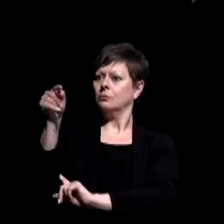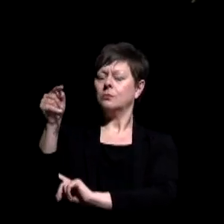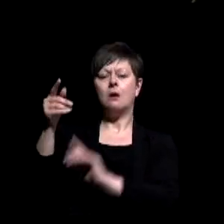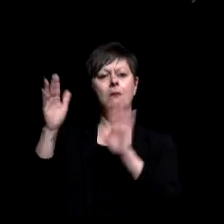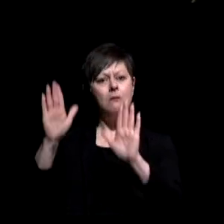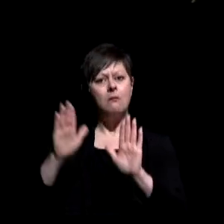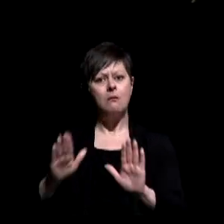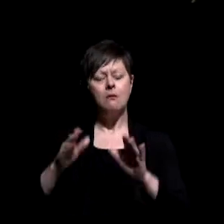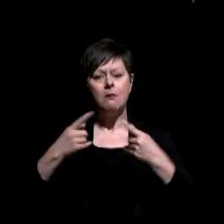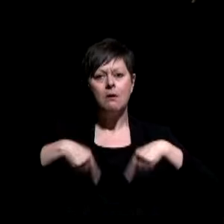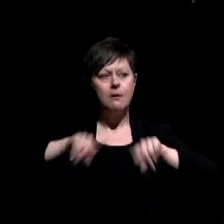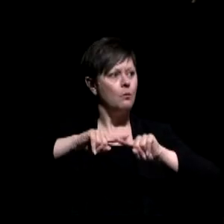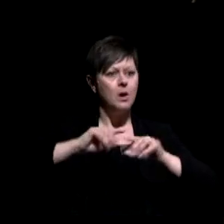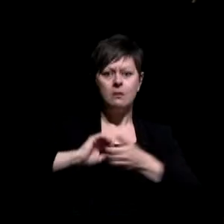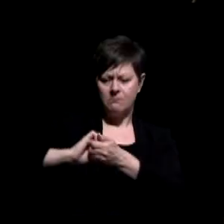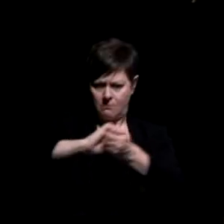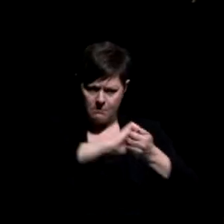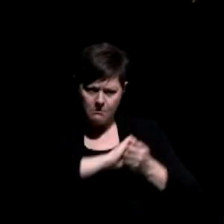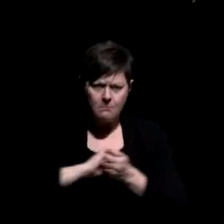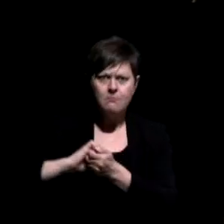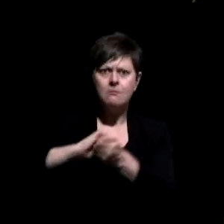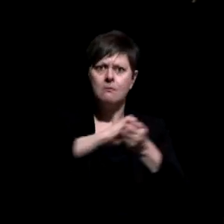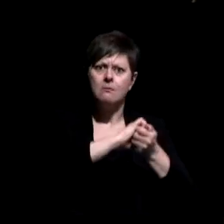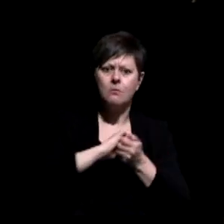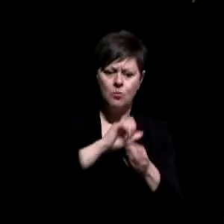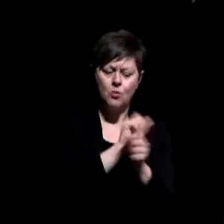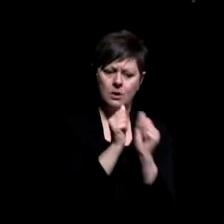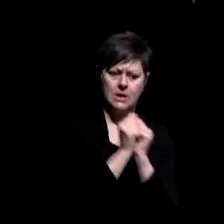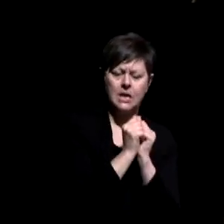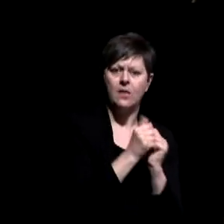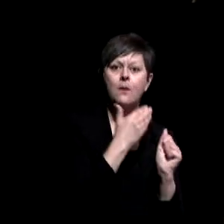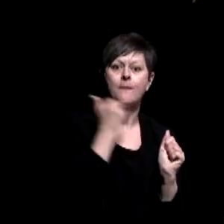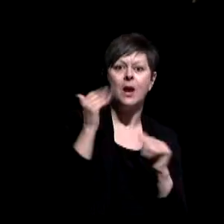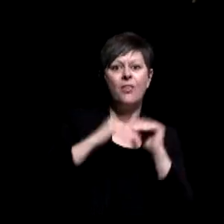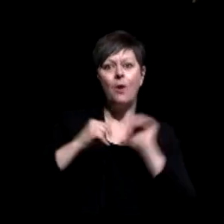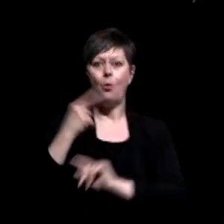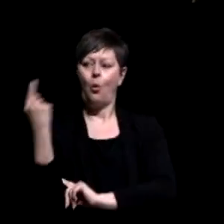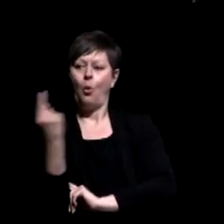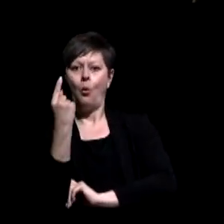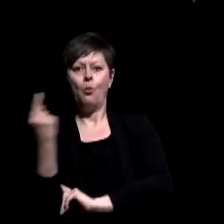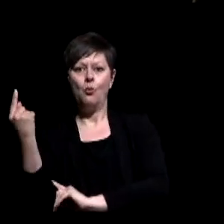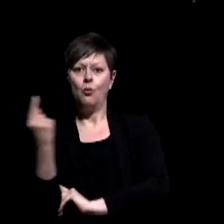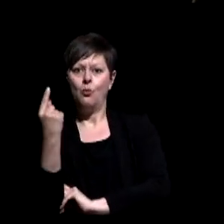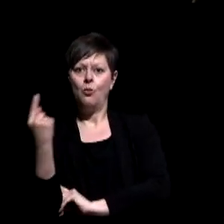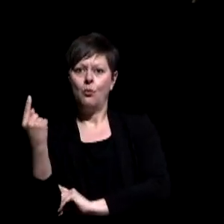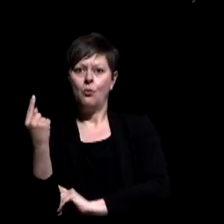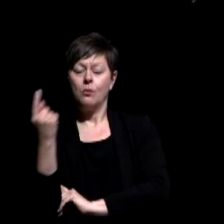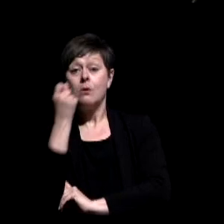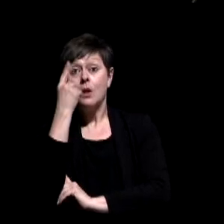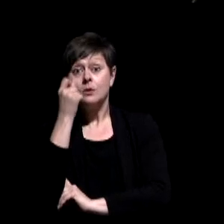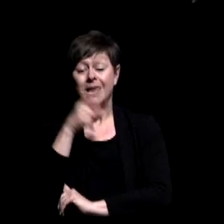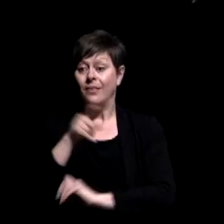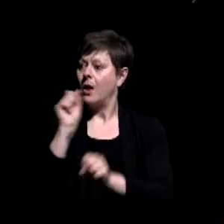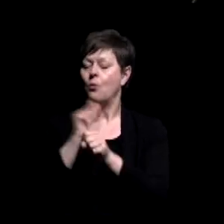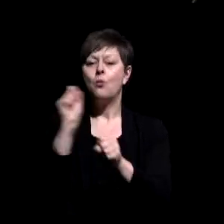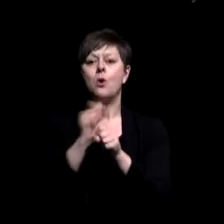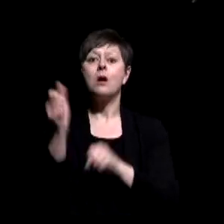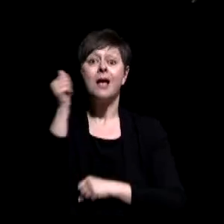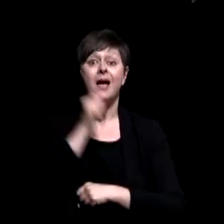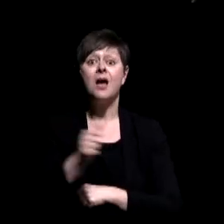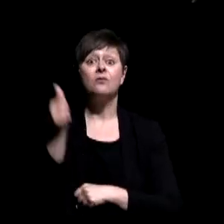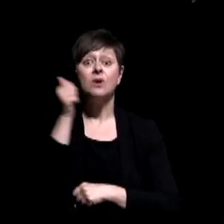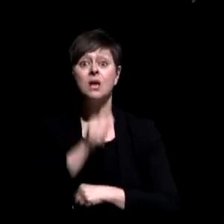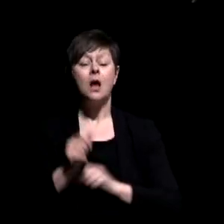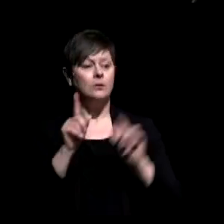of the collective is greater than an individual, by stepping up and coming to work every day to make Newfoundland